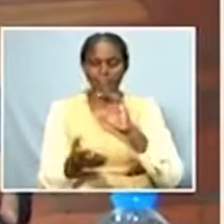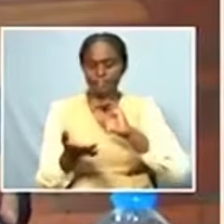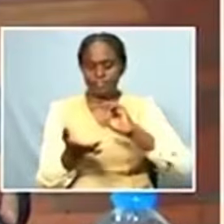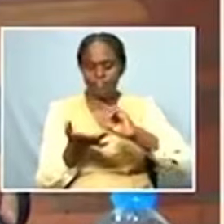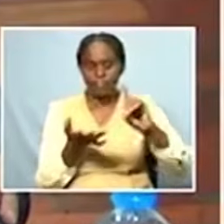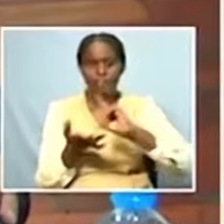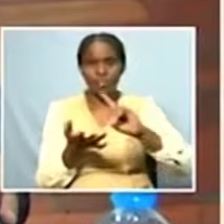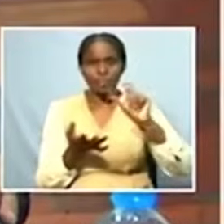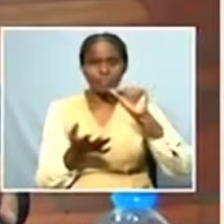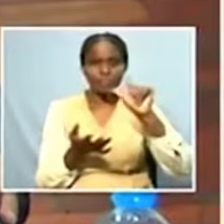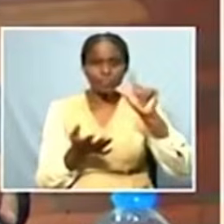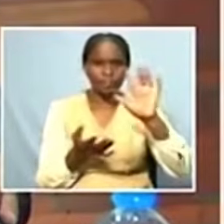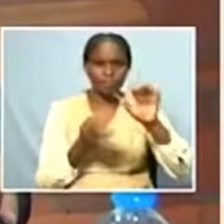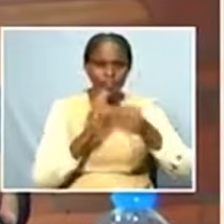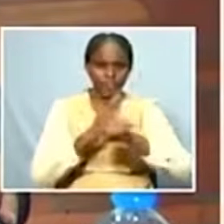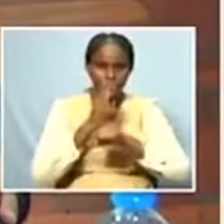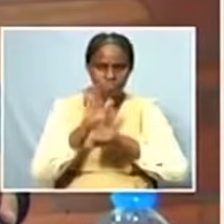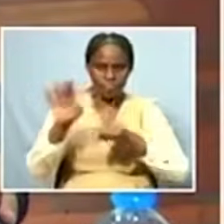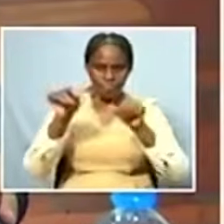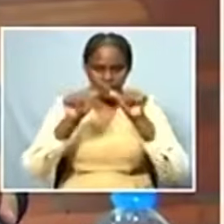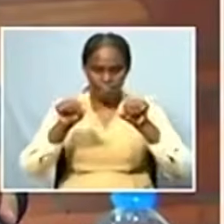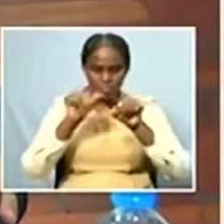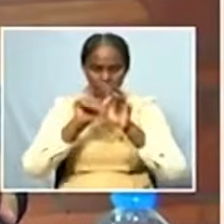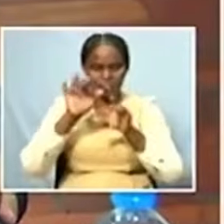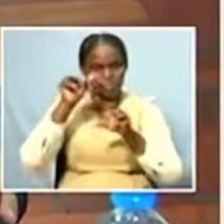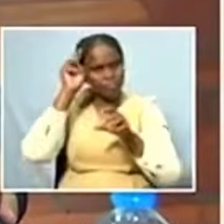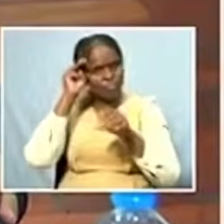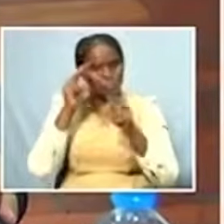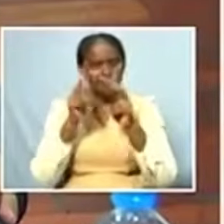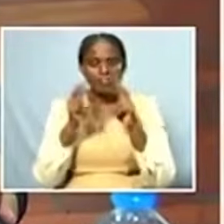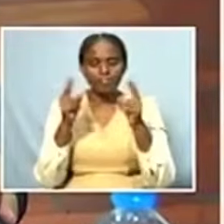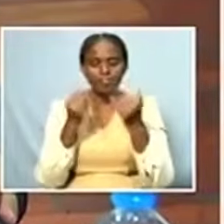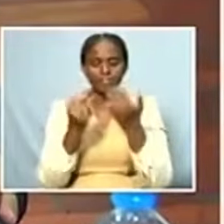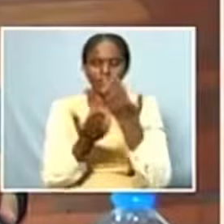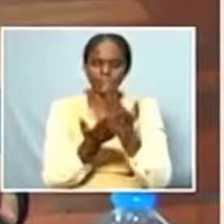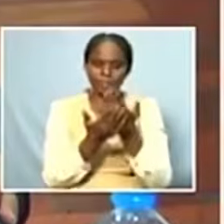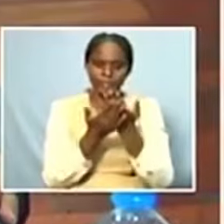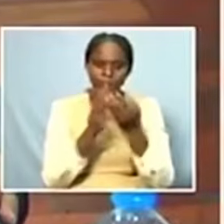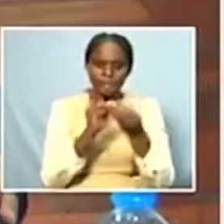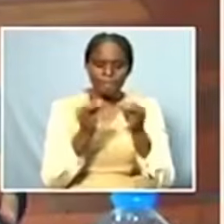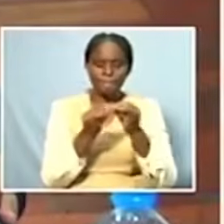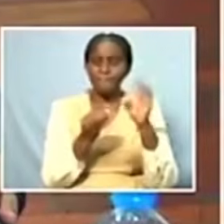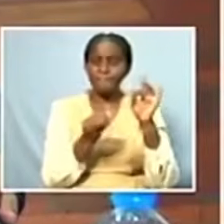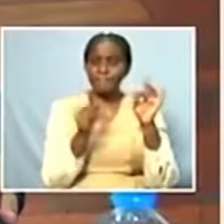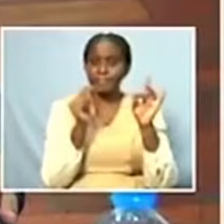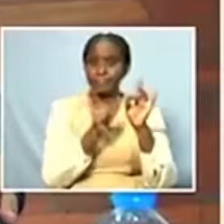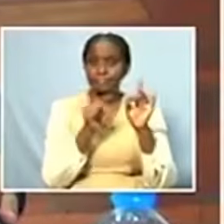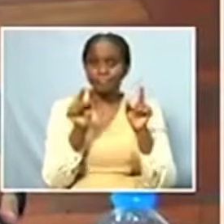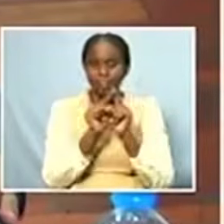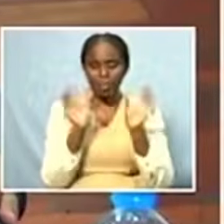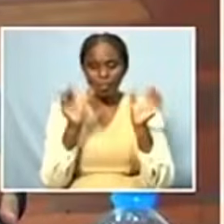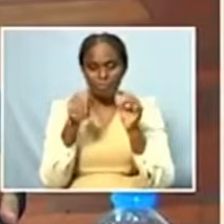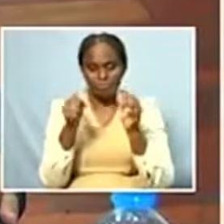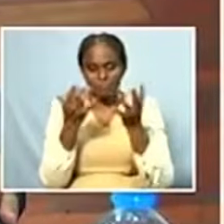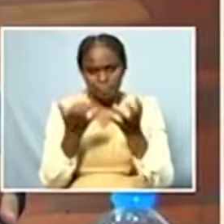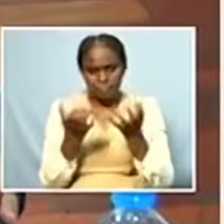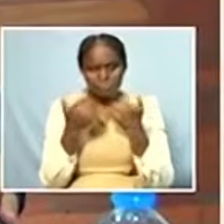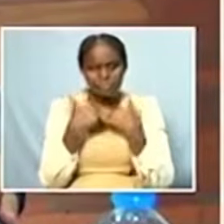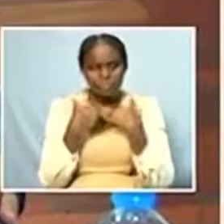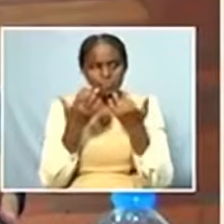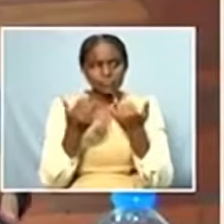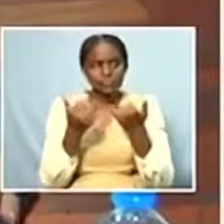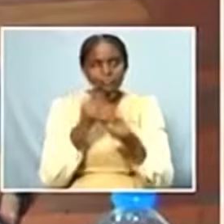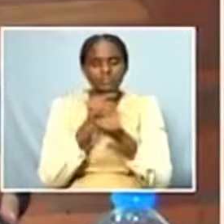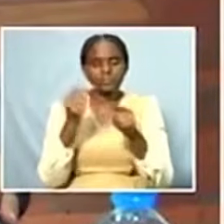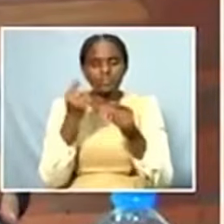audit was done in your ministry. So appendix number 8, the committee may take it as